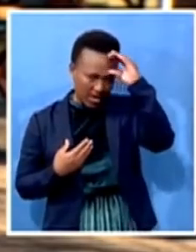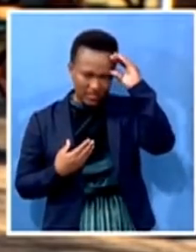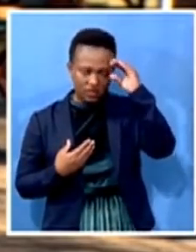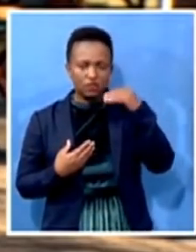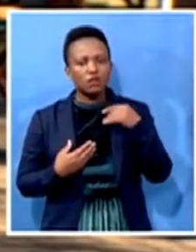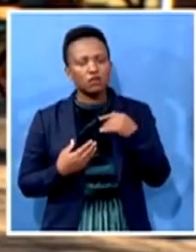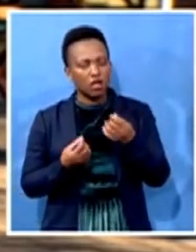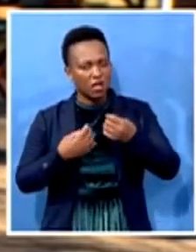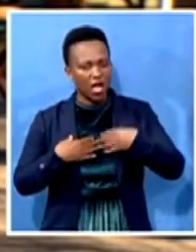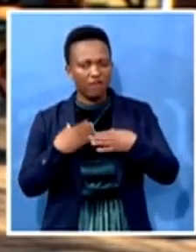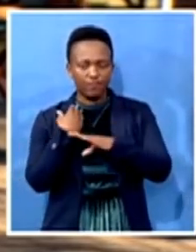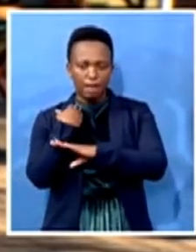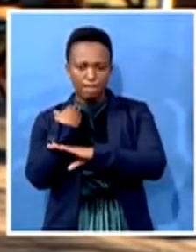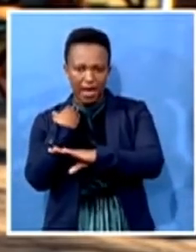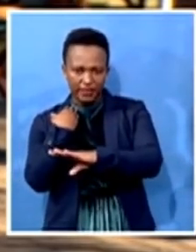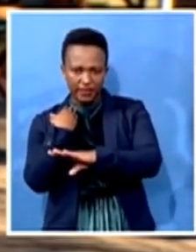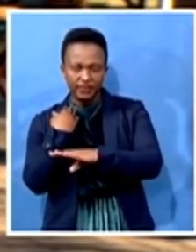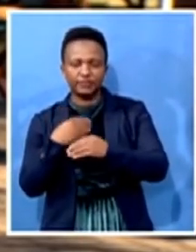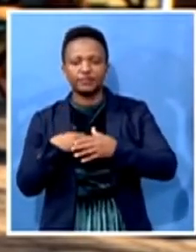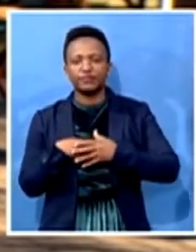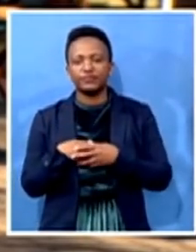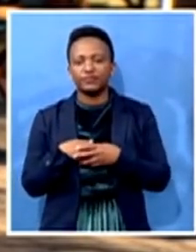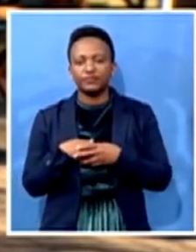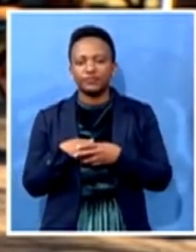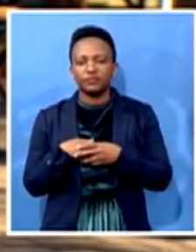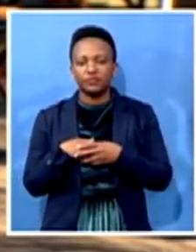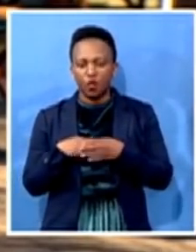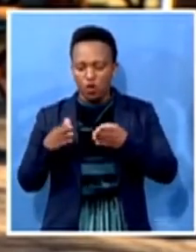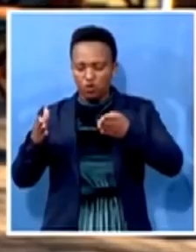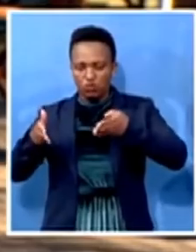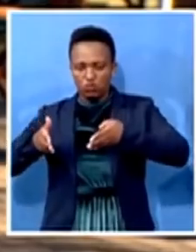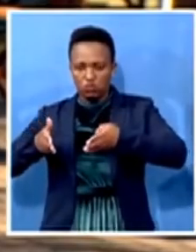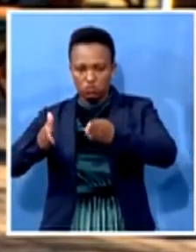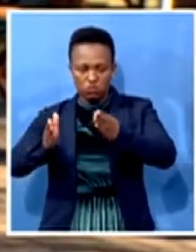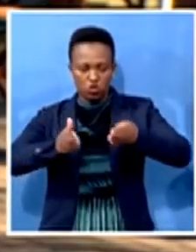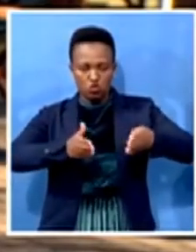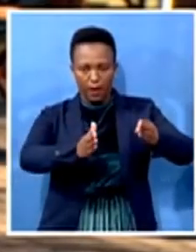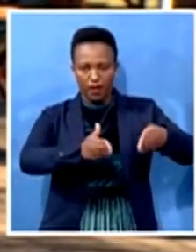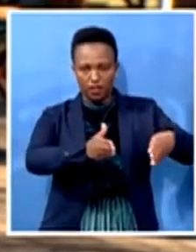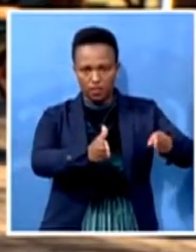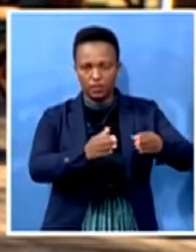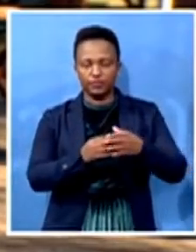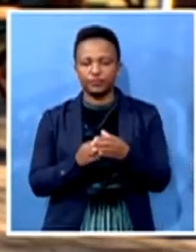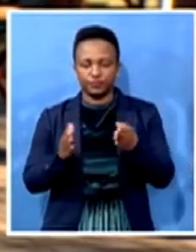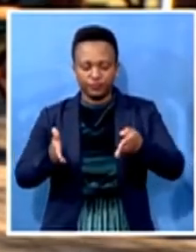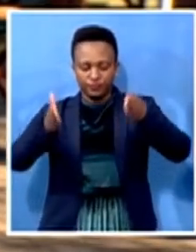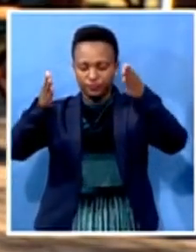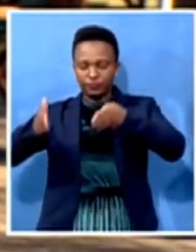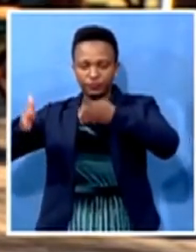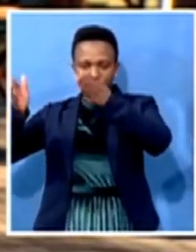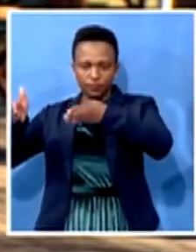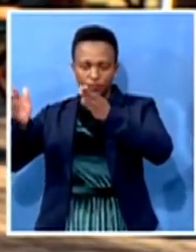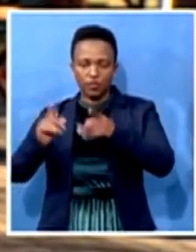It's separated in cubicles, but for me it was comfortable. And